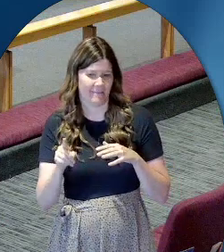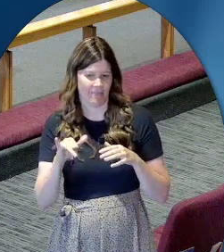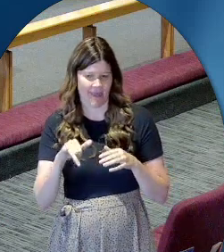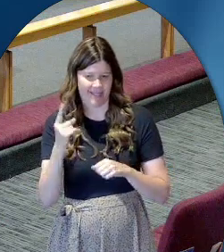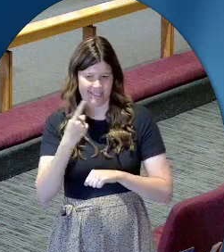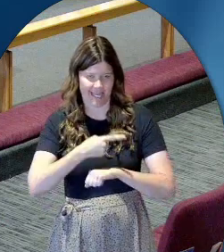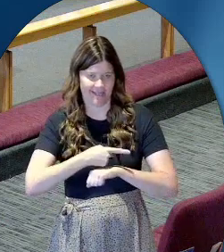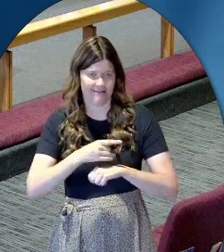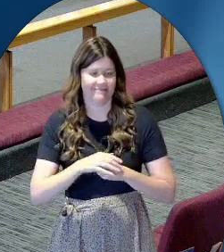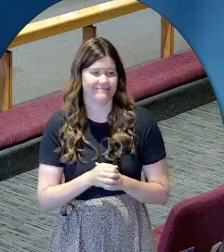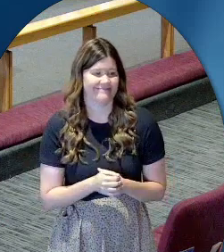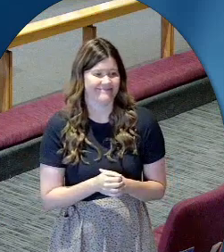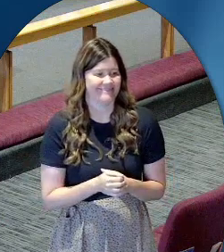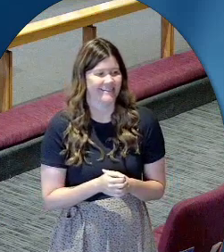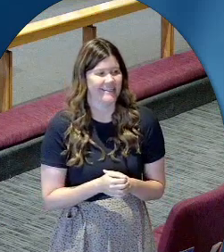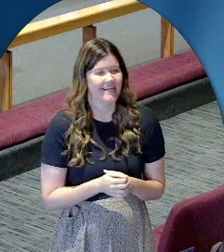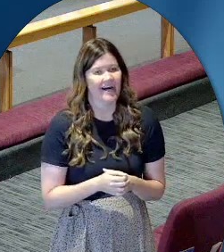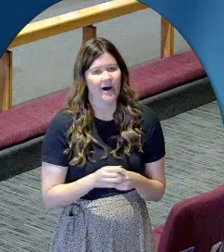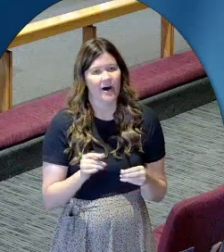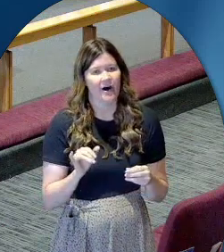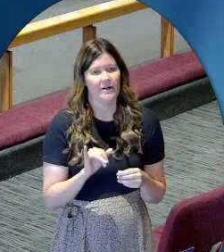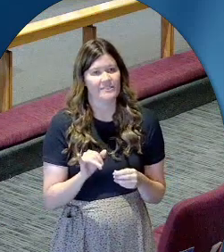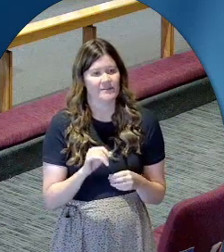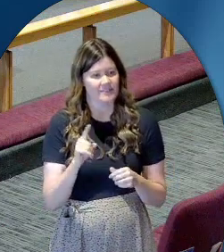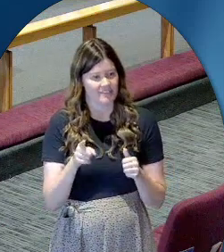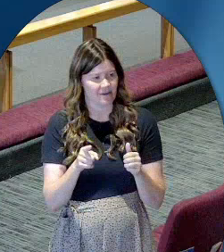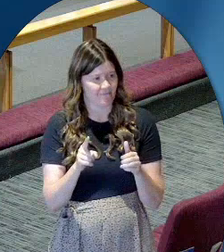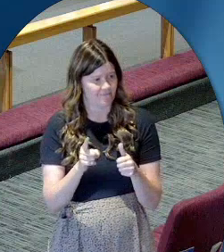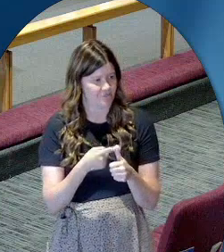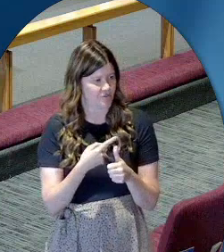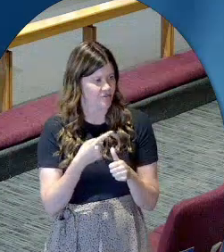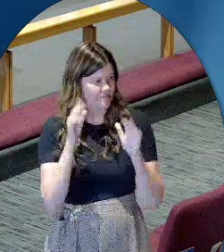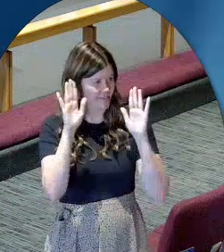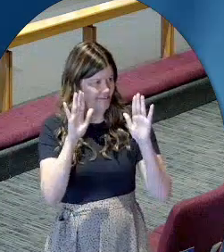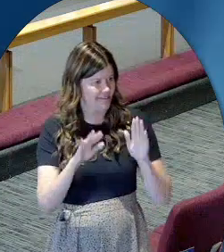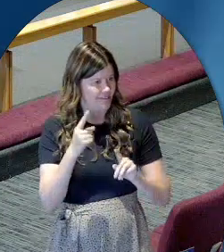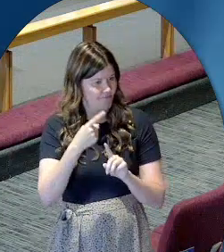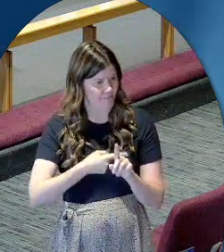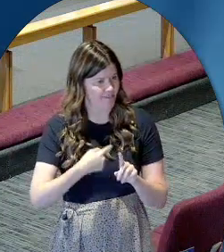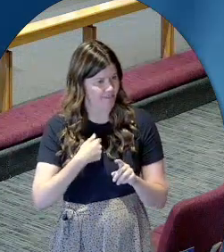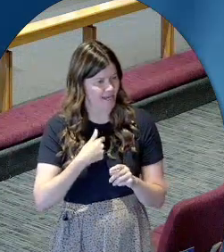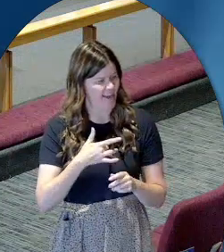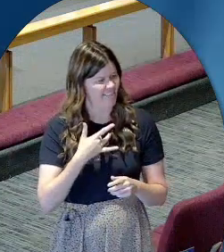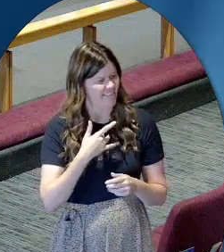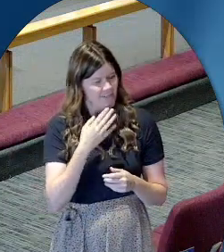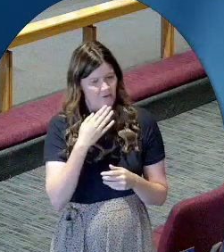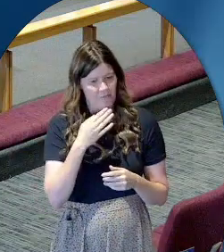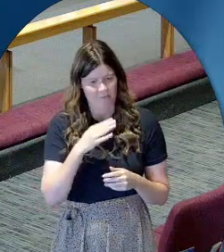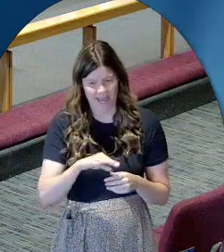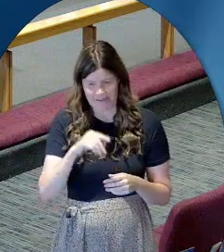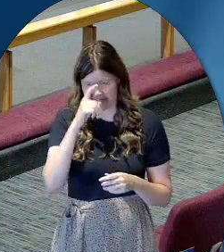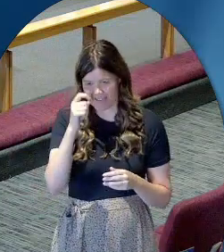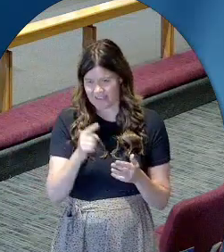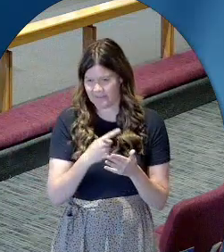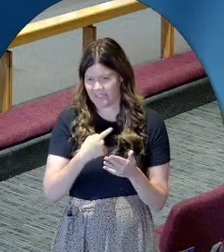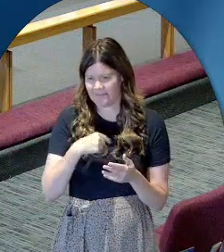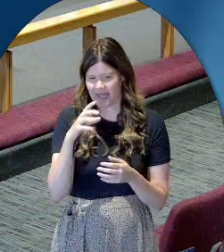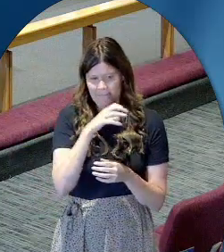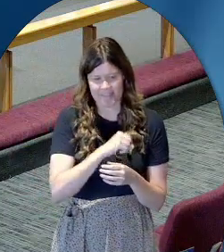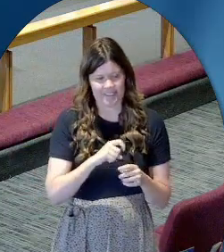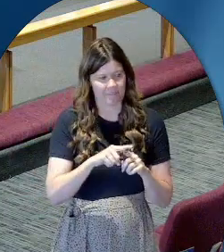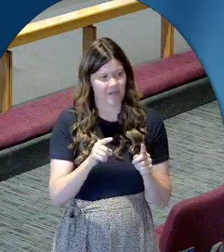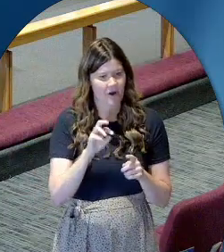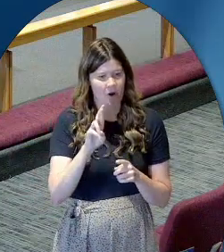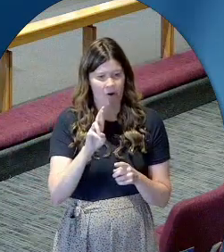day. Also, too, it's the first Sunday of the month, and I feel bad because sometimes I miss this, but Ryan is